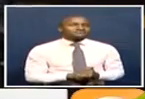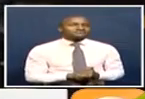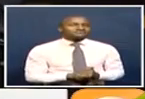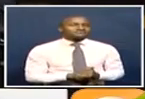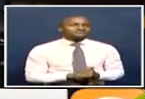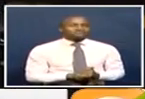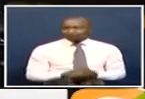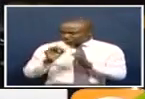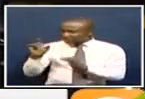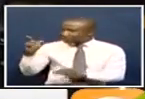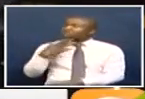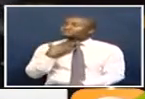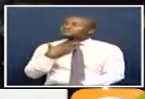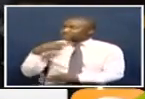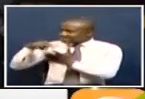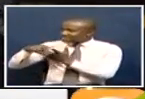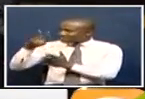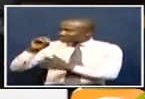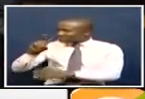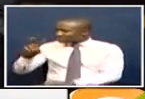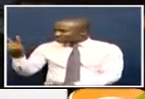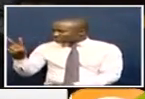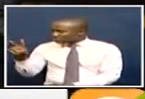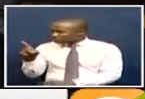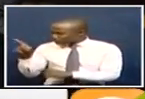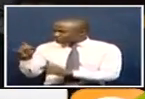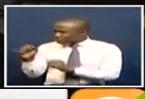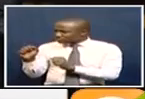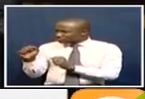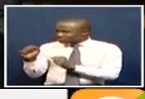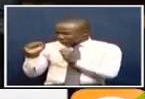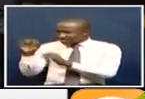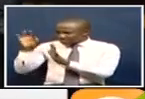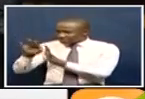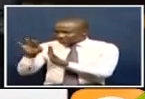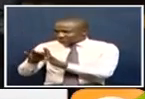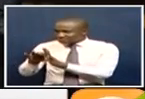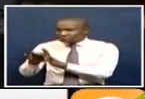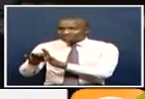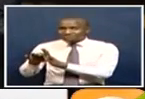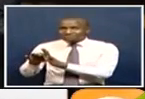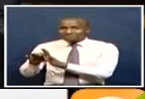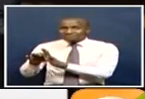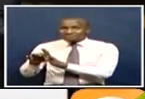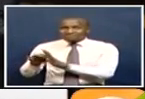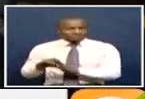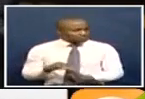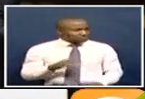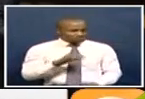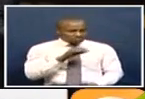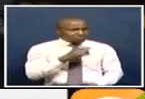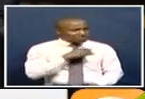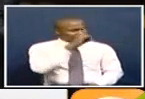So if you wanted to stand in 2022, you'd be elected? Not only to be elected, I would be a serious candidate.